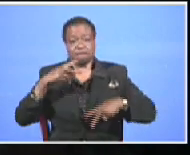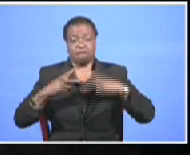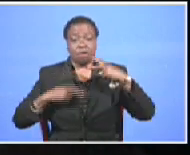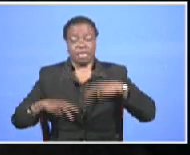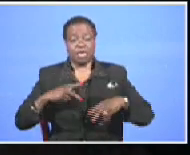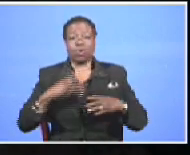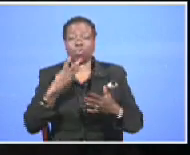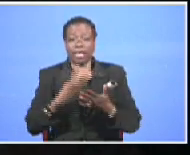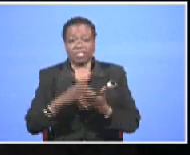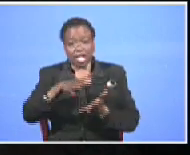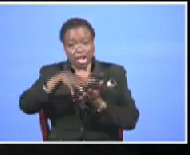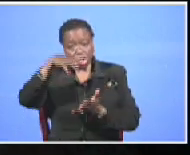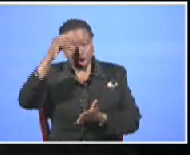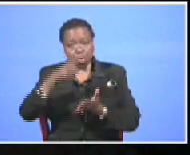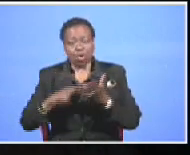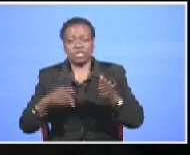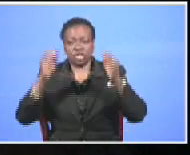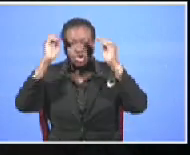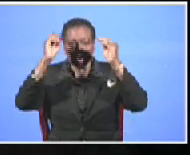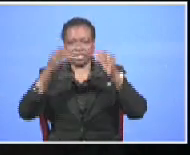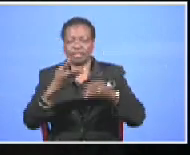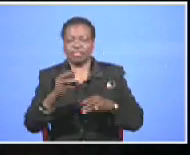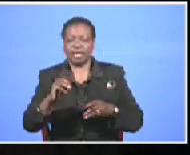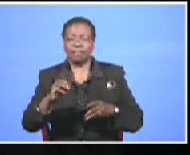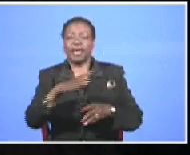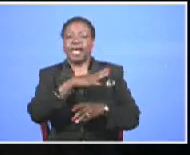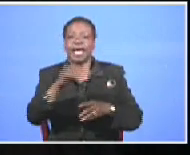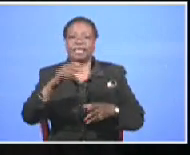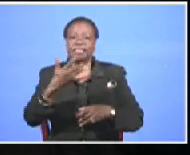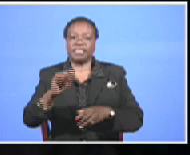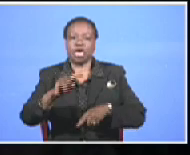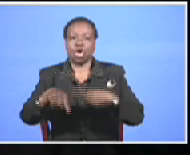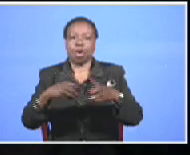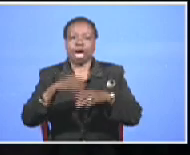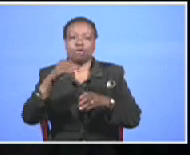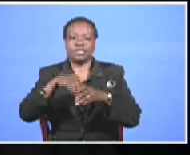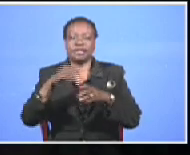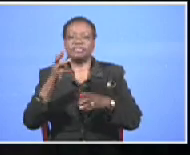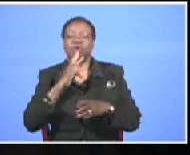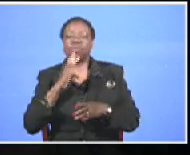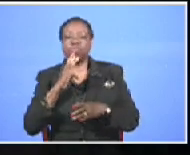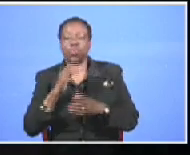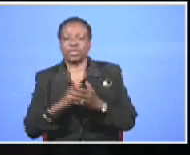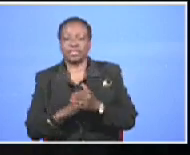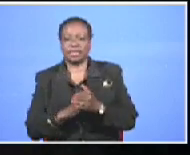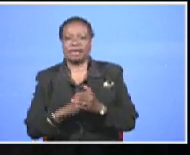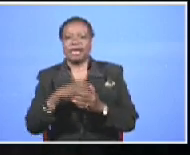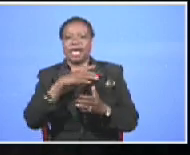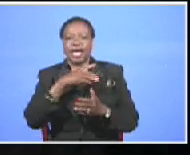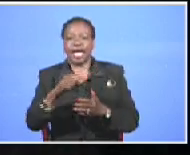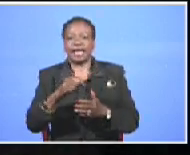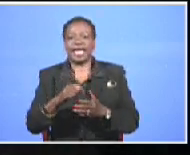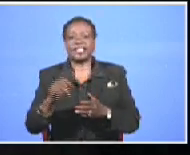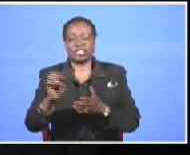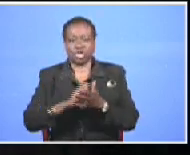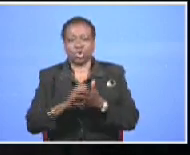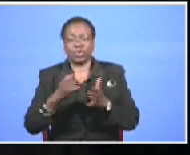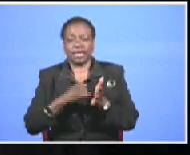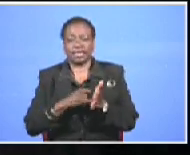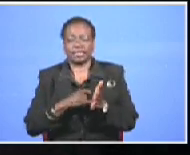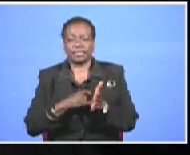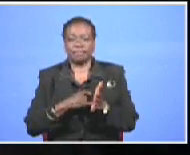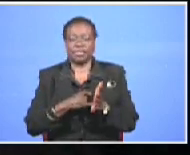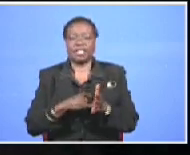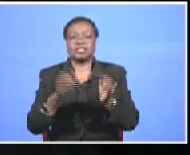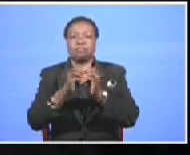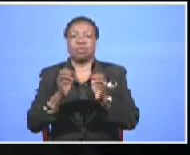and execute it. The conditions were pretty difficult this weekend, a lot of wind, a lot of waves, but they were all excited to be out there, and